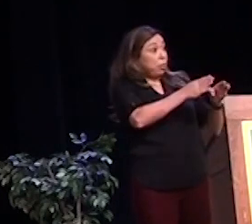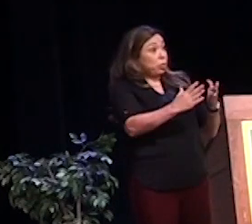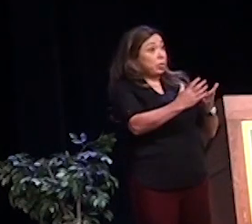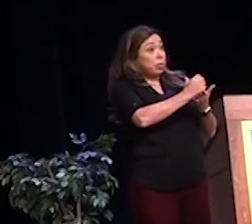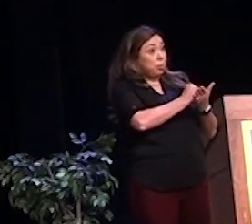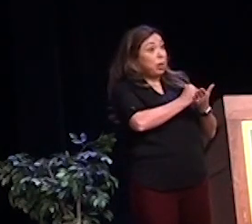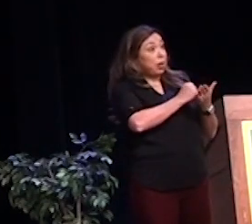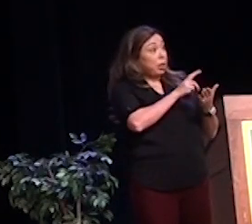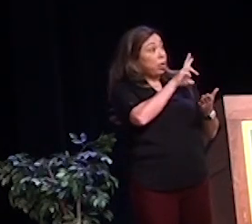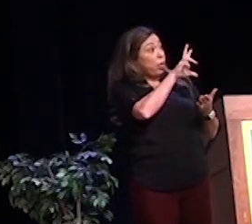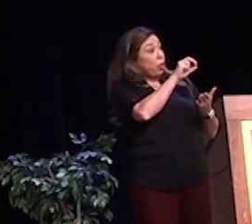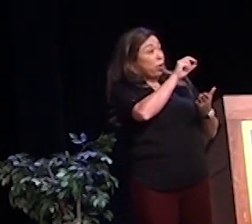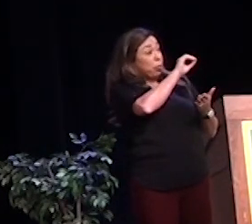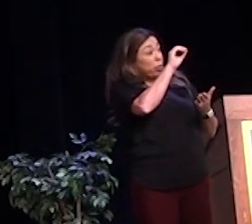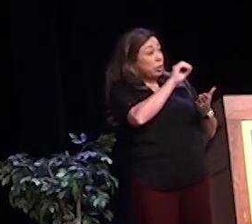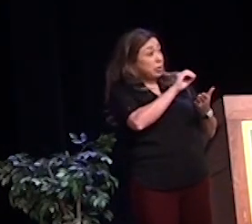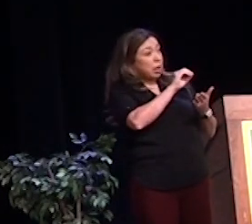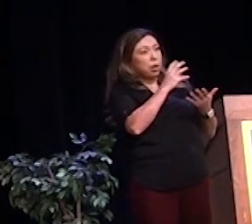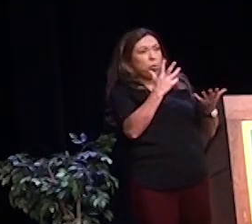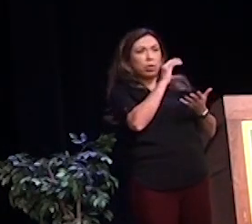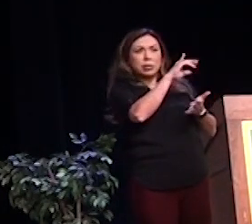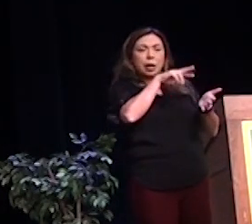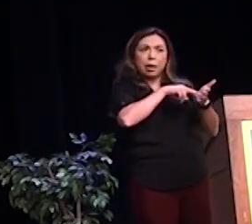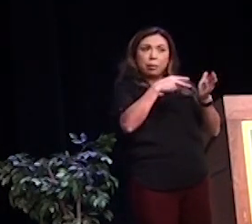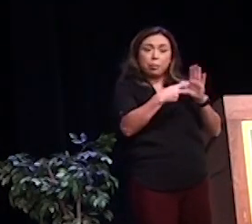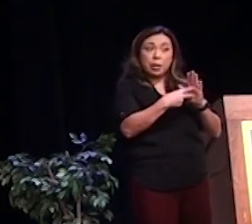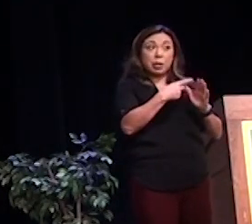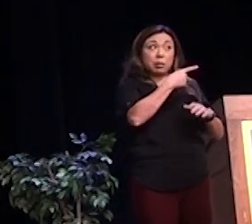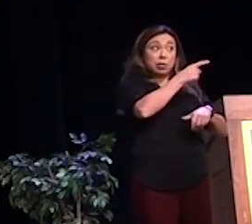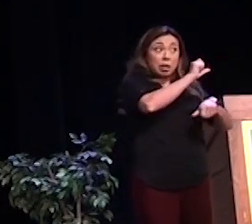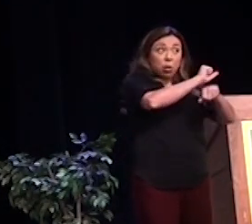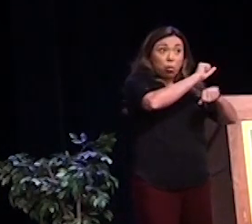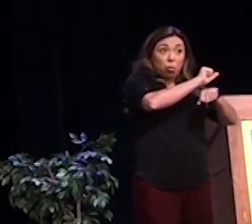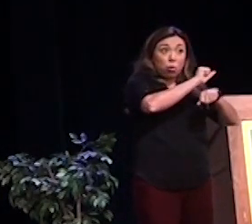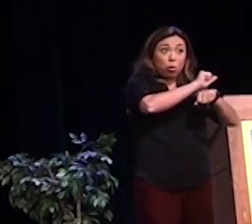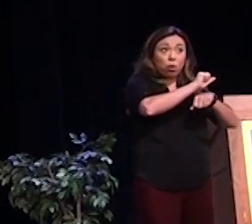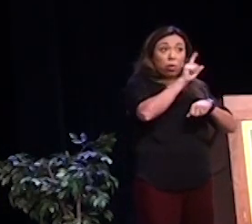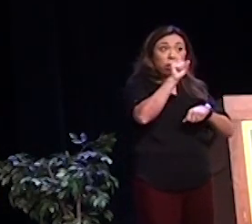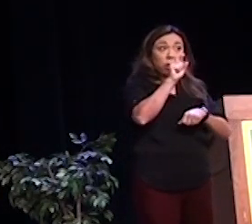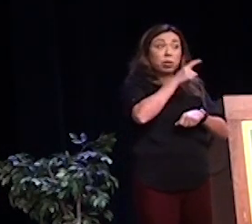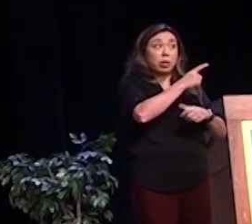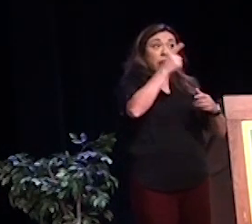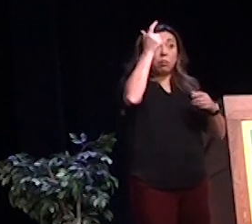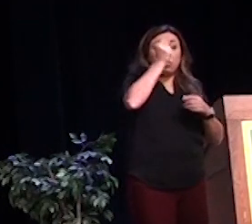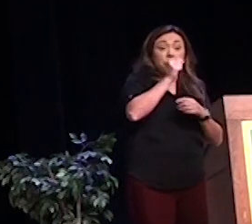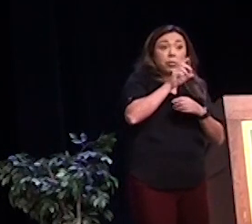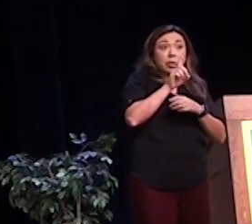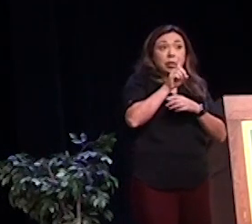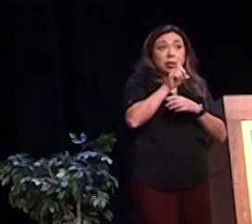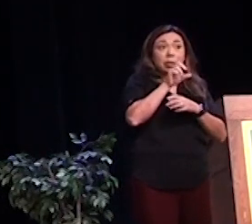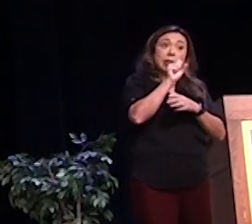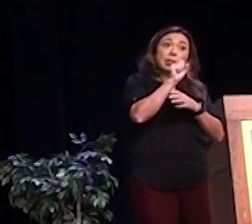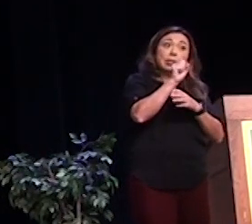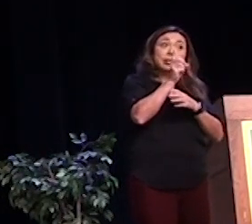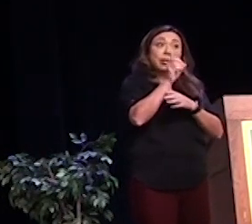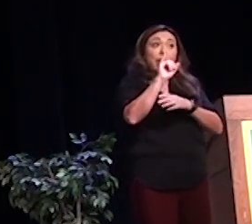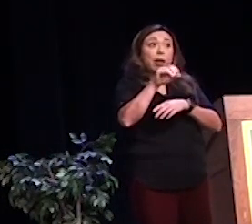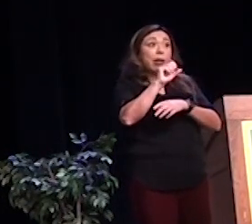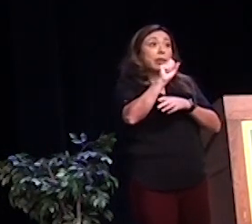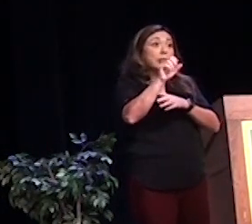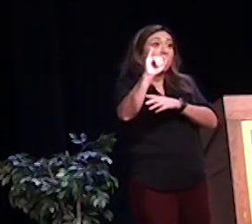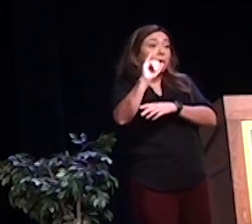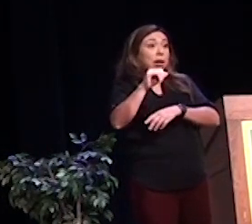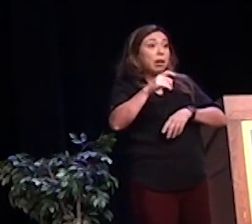30% of the area median income, what do? Do they work? Are they receiving disability check? Are